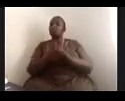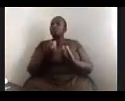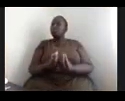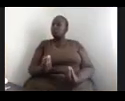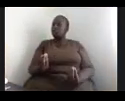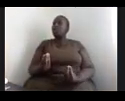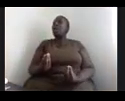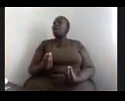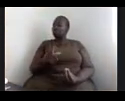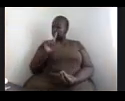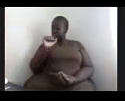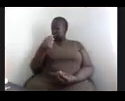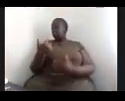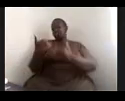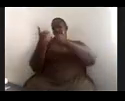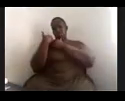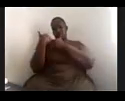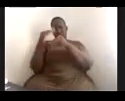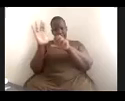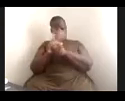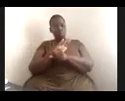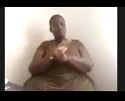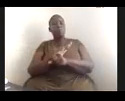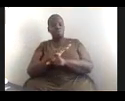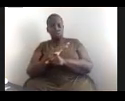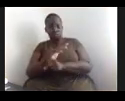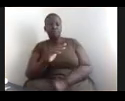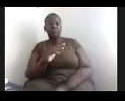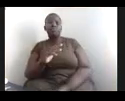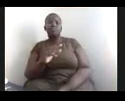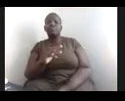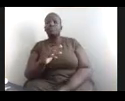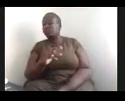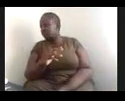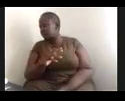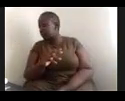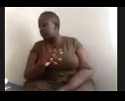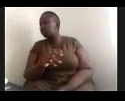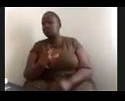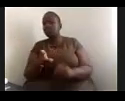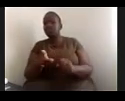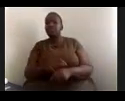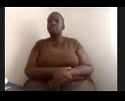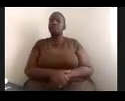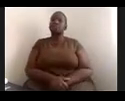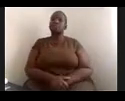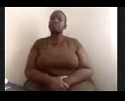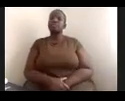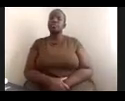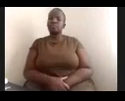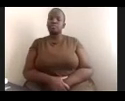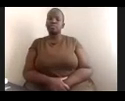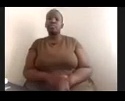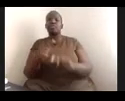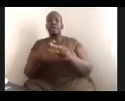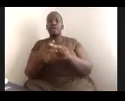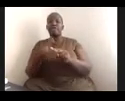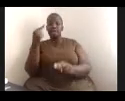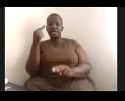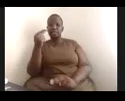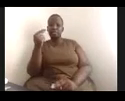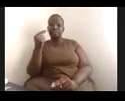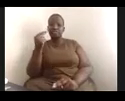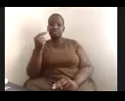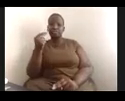that children are protected and they grow up free from corporal punishment. And